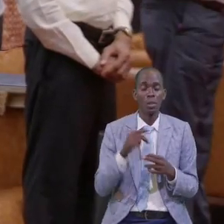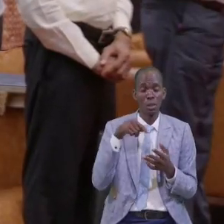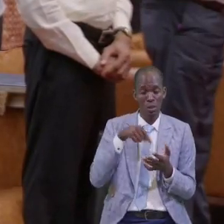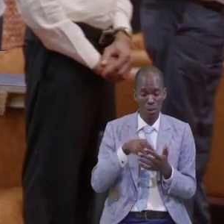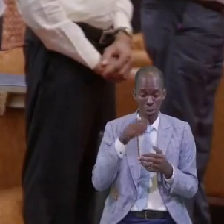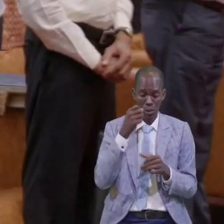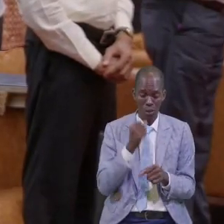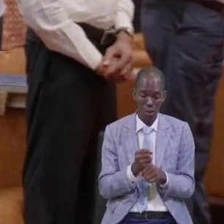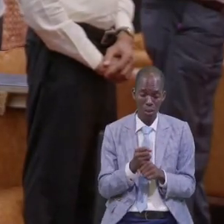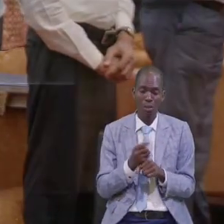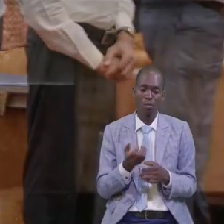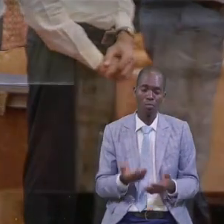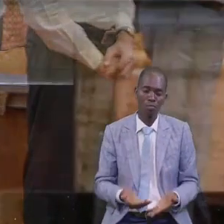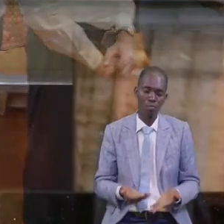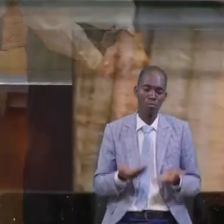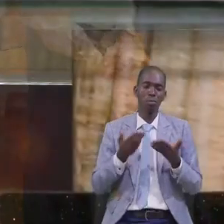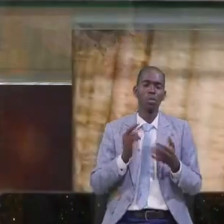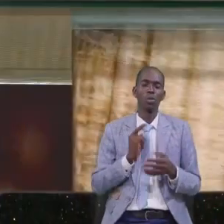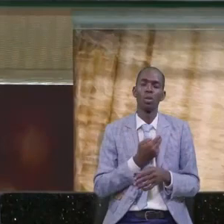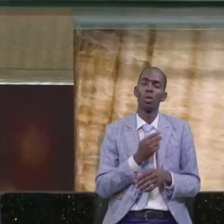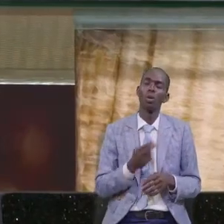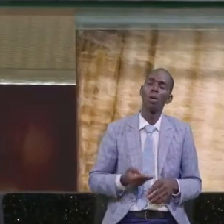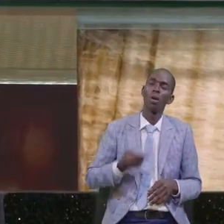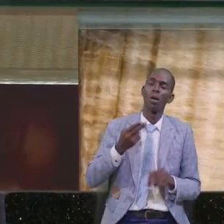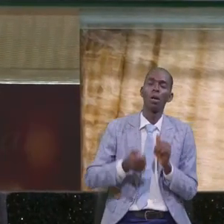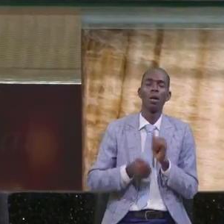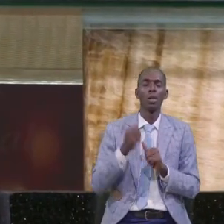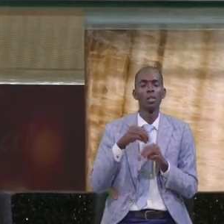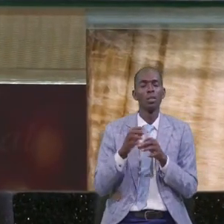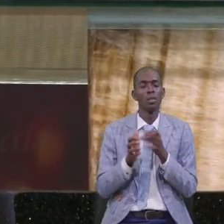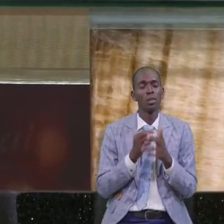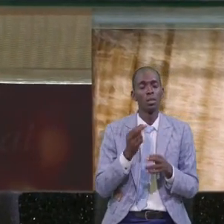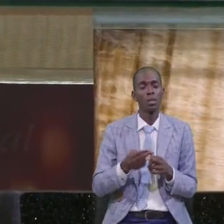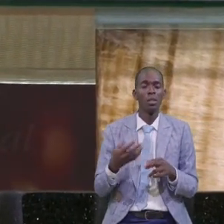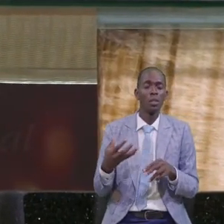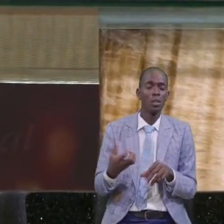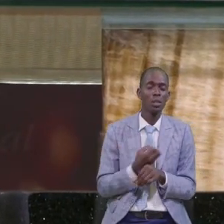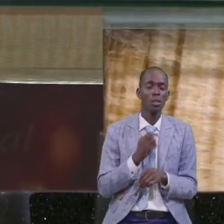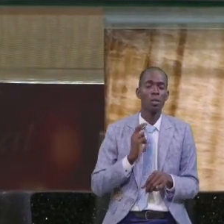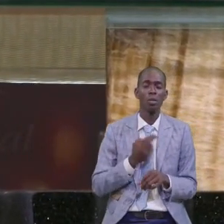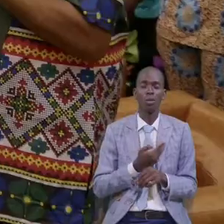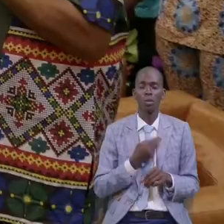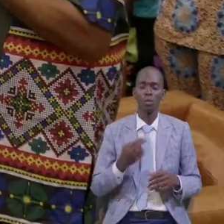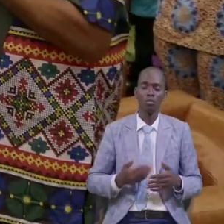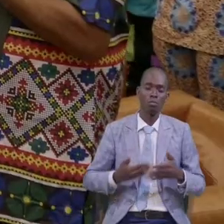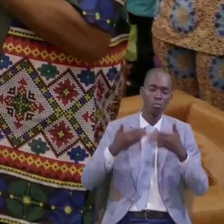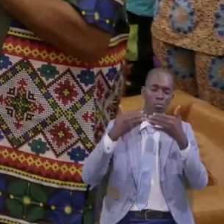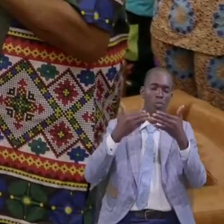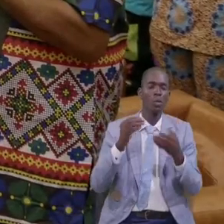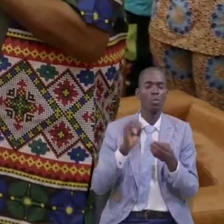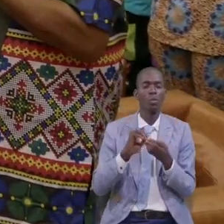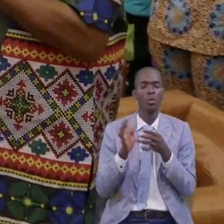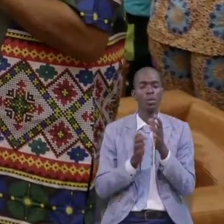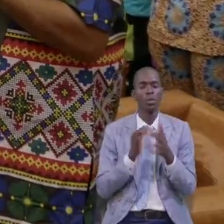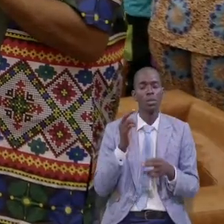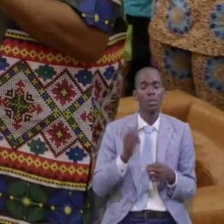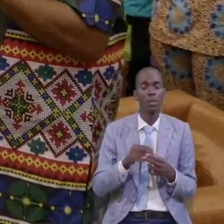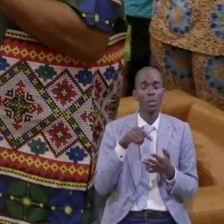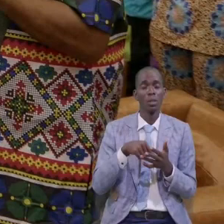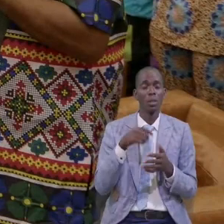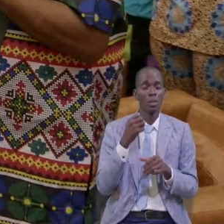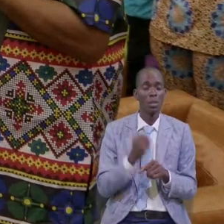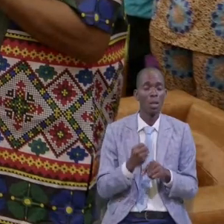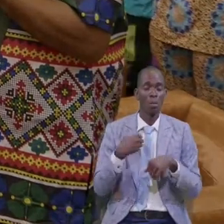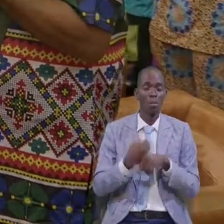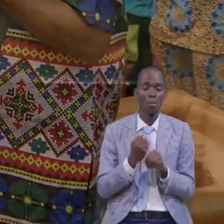year, lift us higher. This year, take us further. This year,